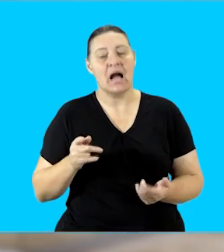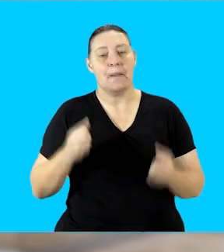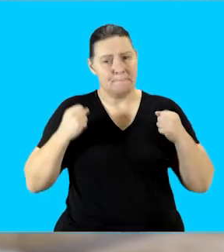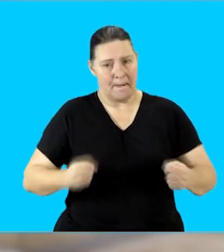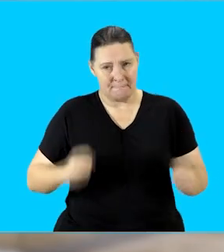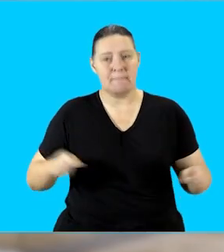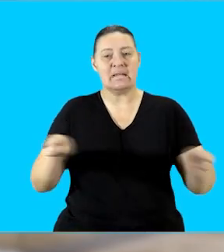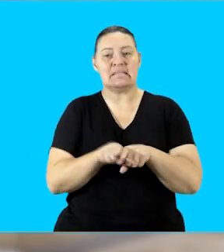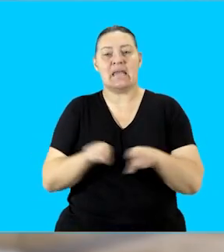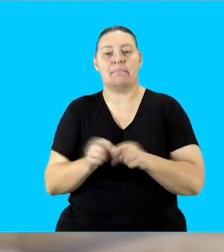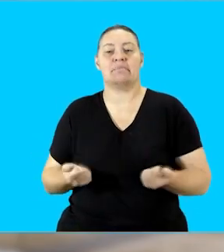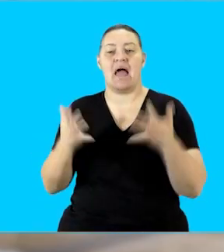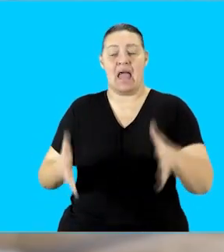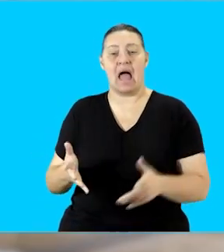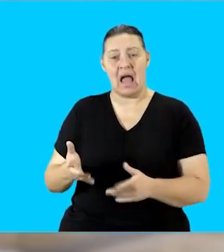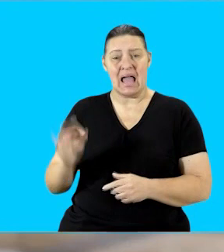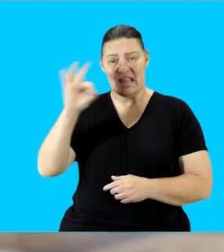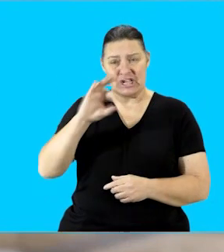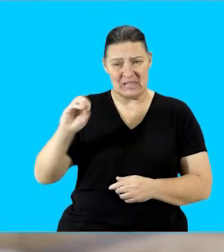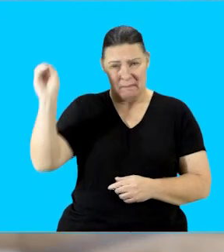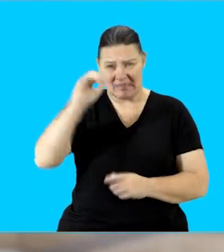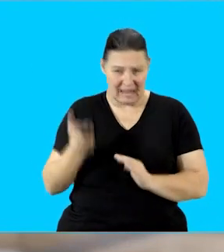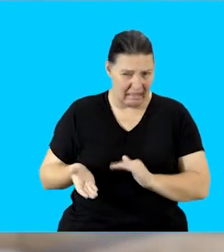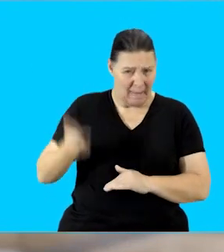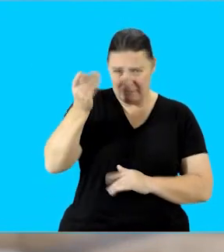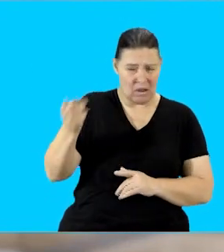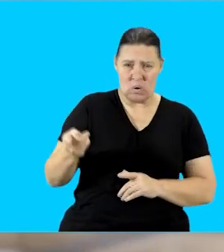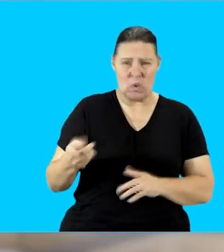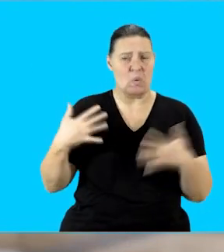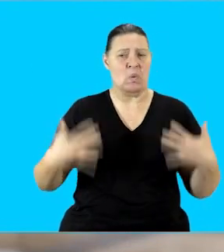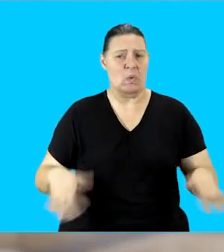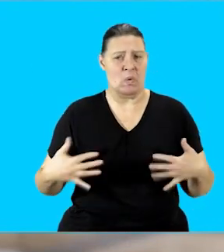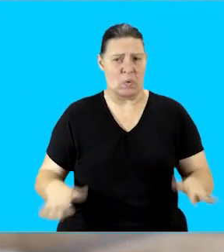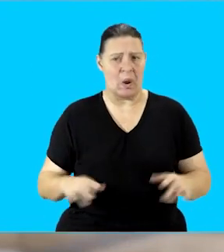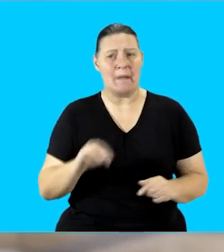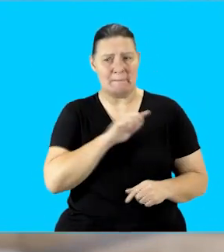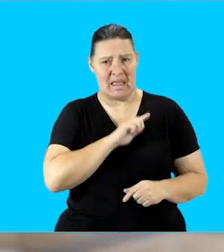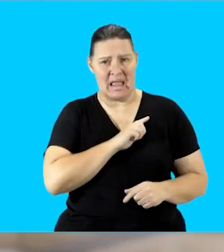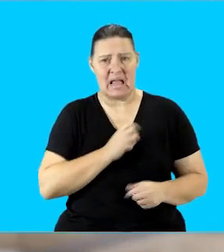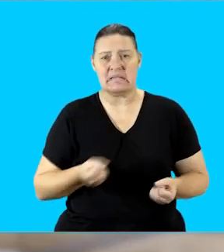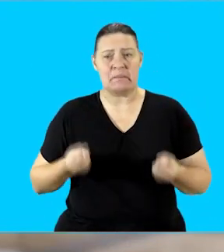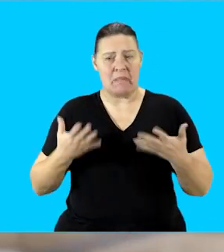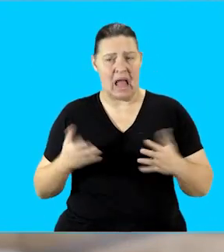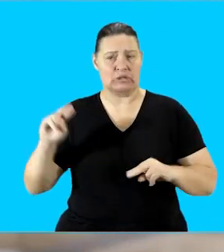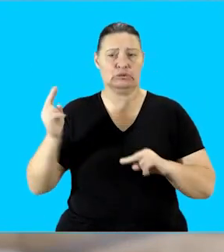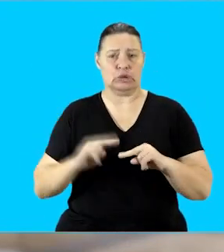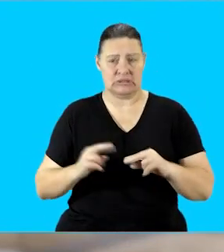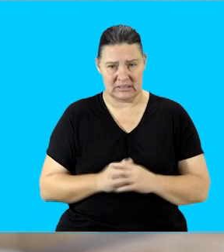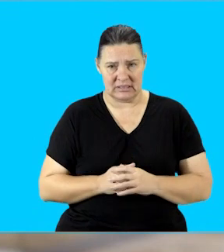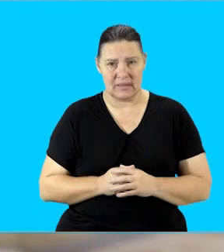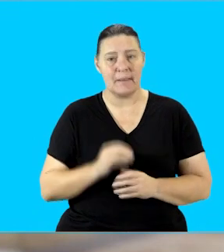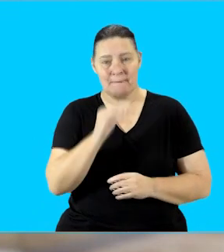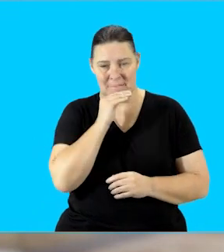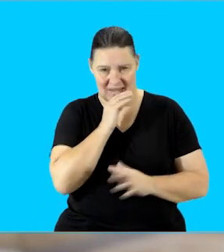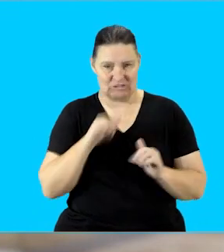still sticking to this supplier who's charging 30% more. The reason could be that there's shortage of suppliers. So that would